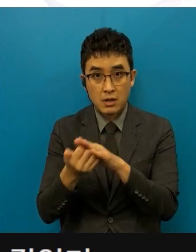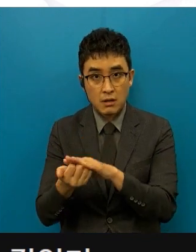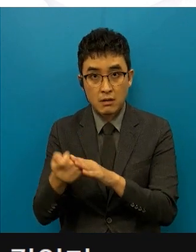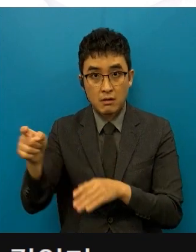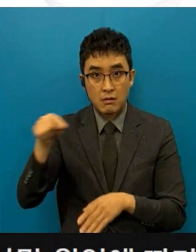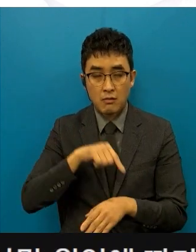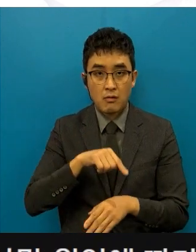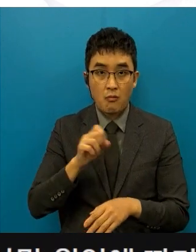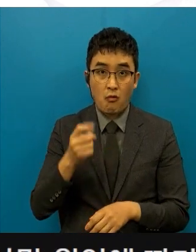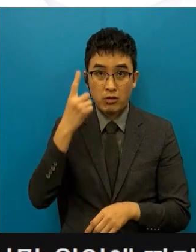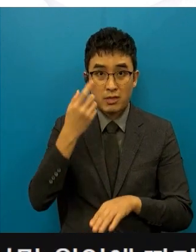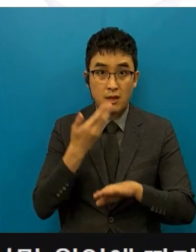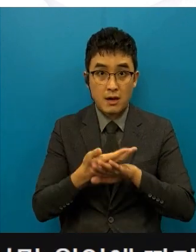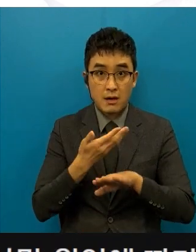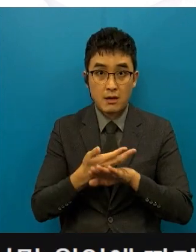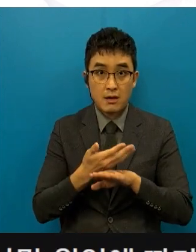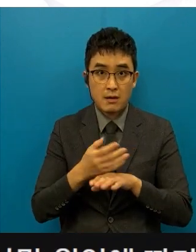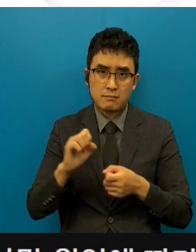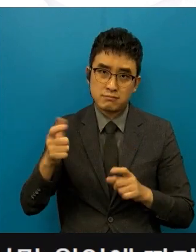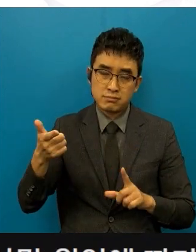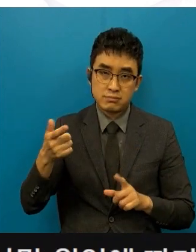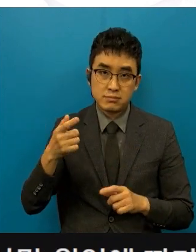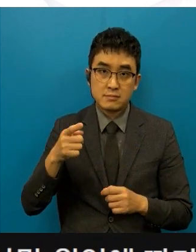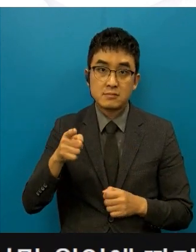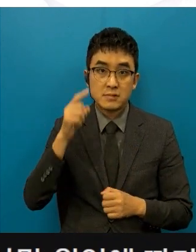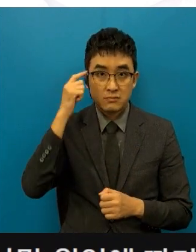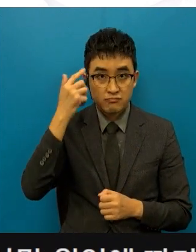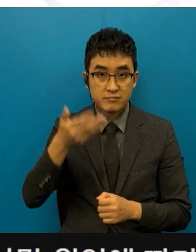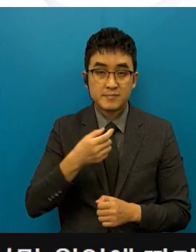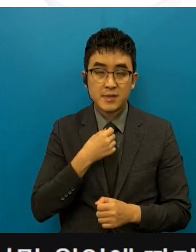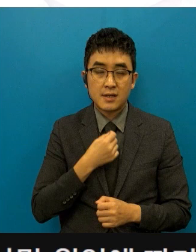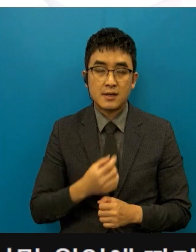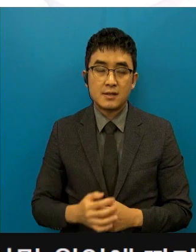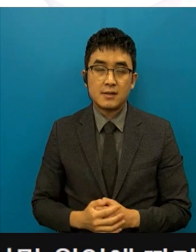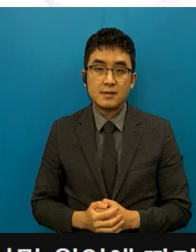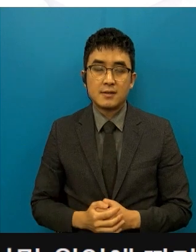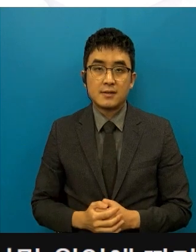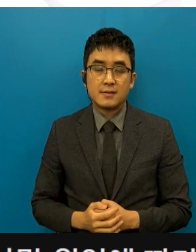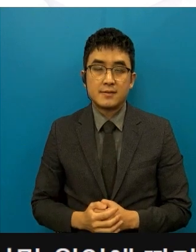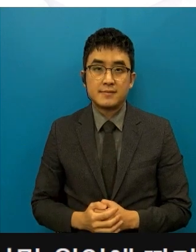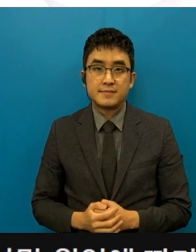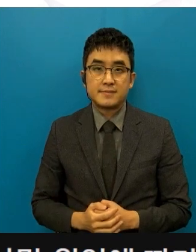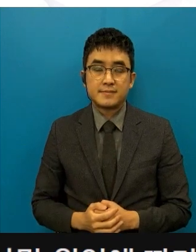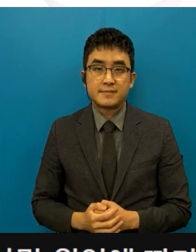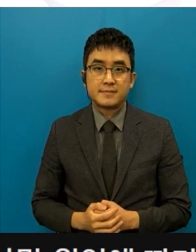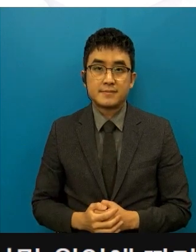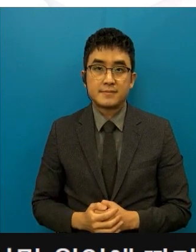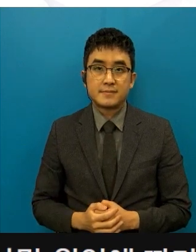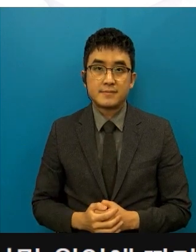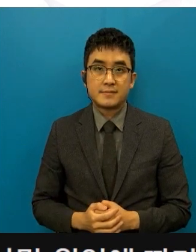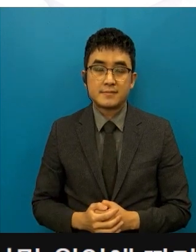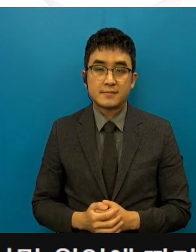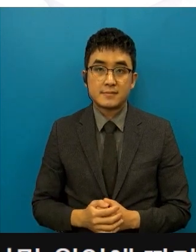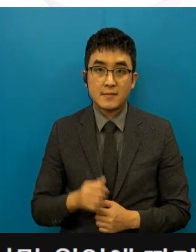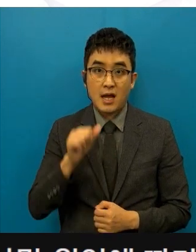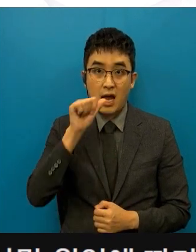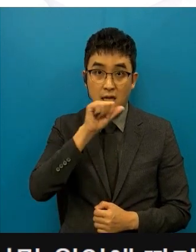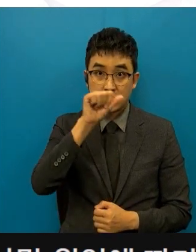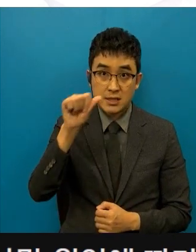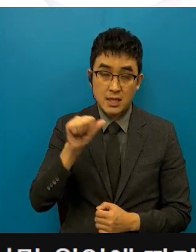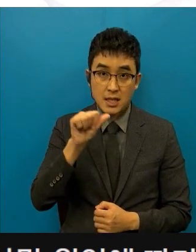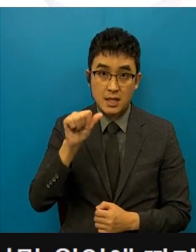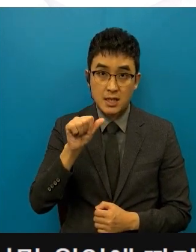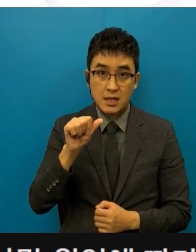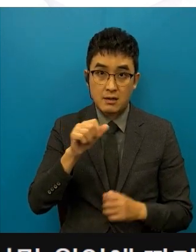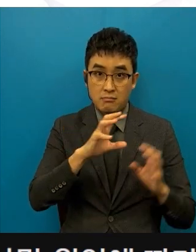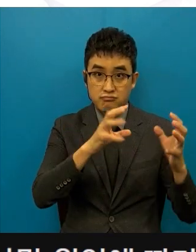the cultural variable is very important, because like the case of ASEAN country, I'm sure that maybe more than